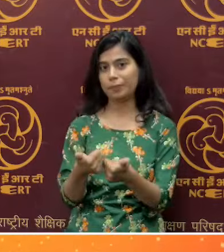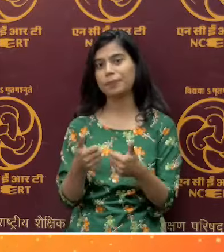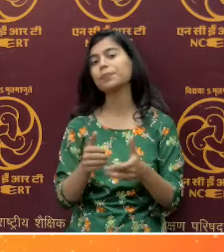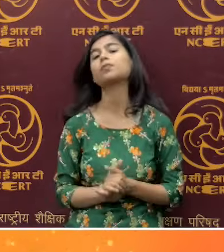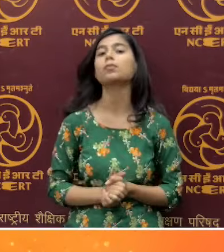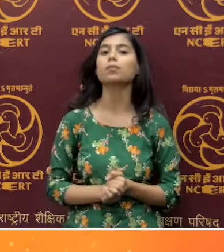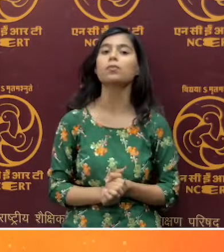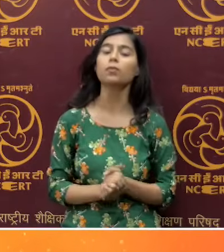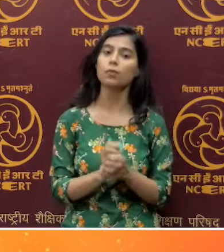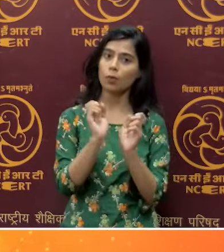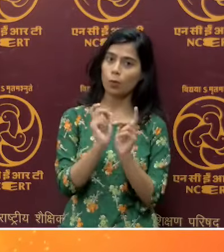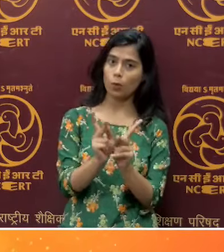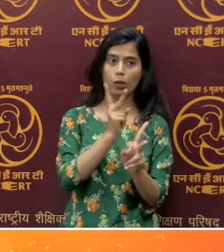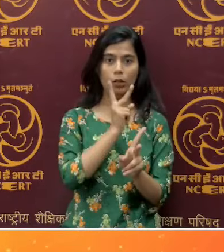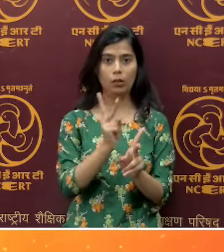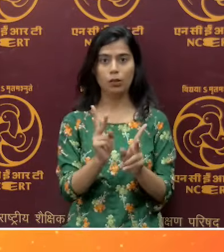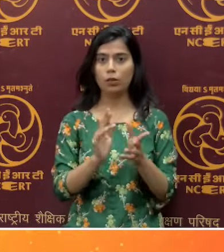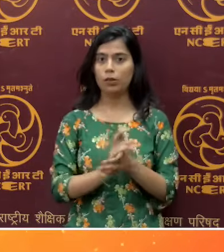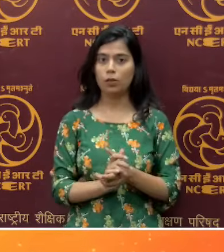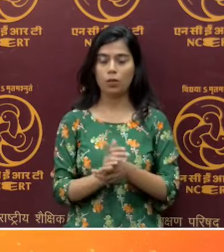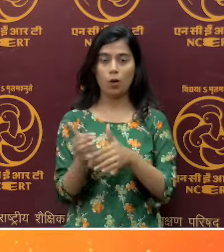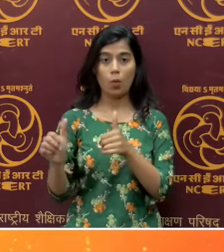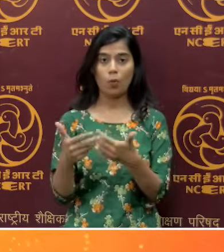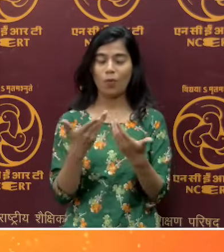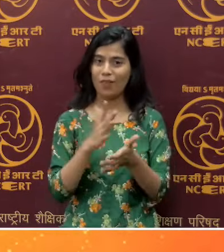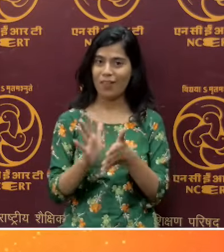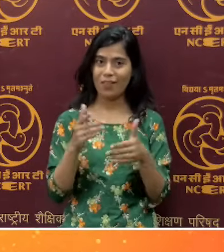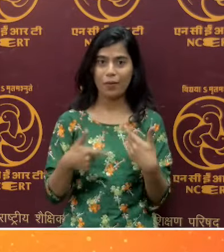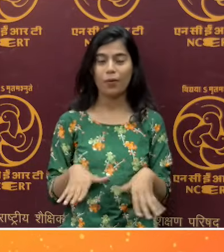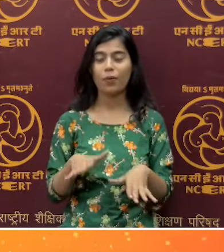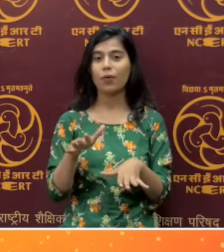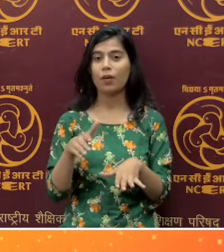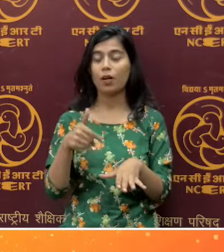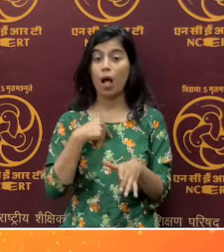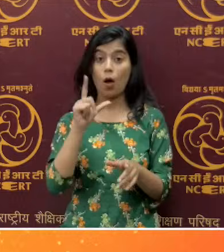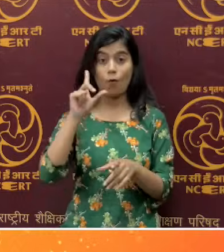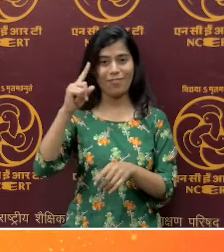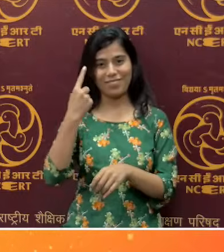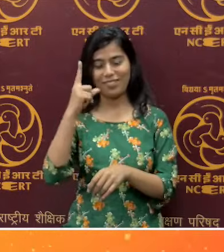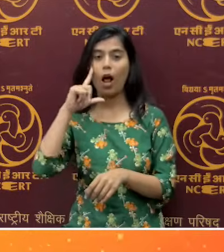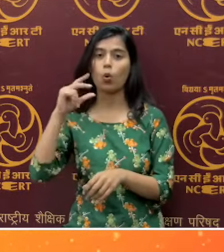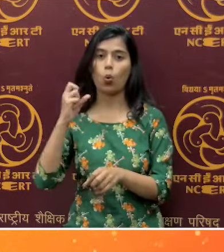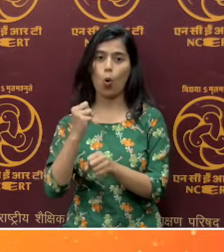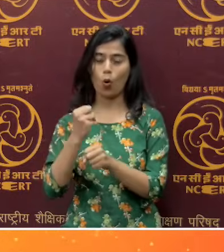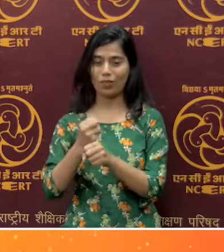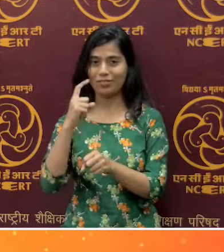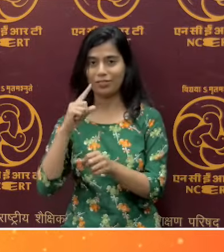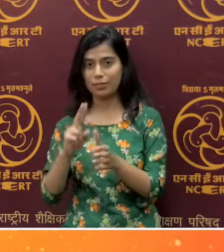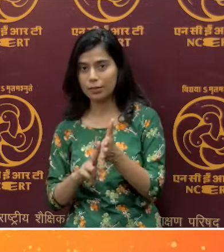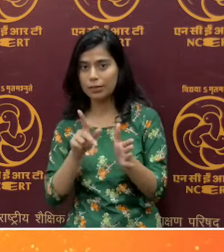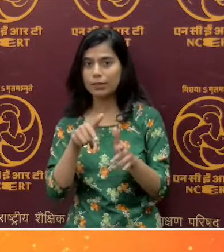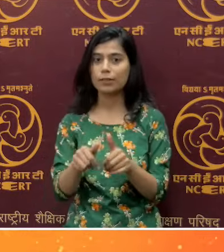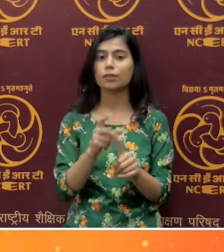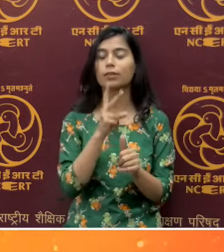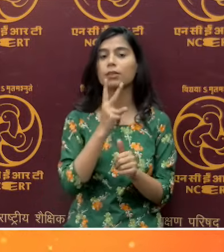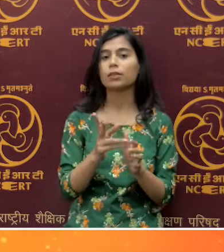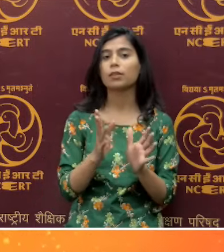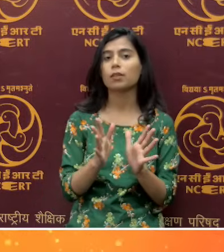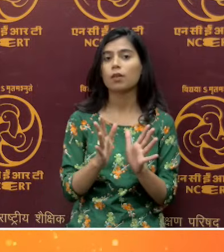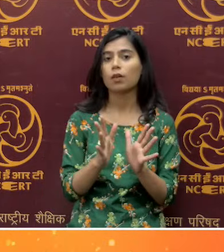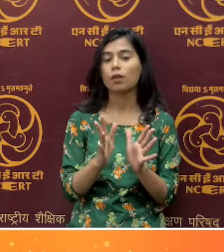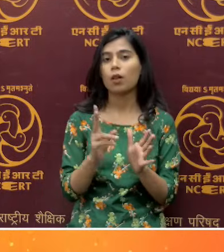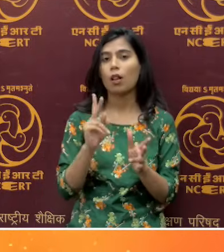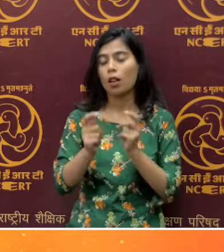So as we can see, Nikhil has already logged in. So the login process will be same as Nikhil already mentioned. So I have selected the